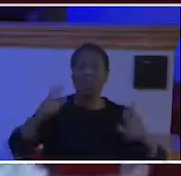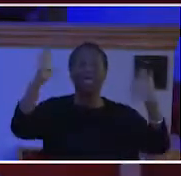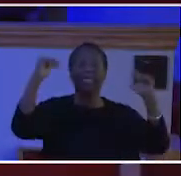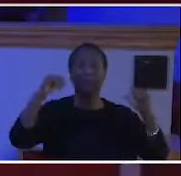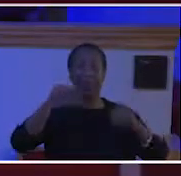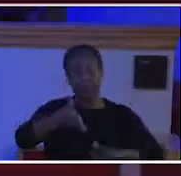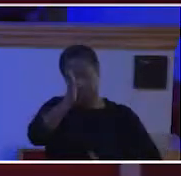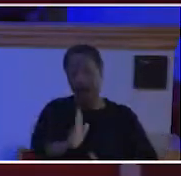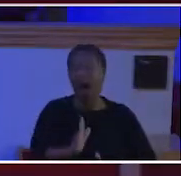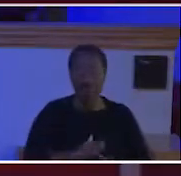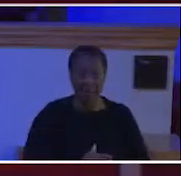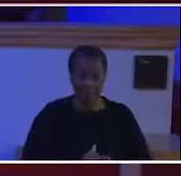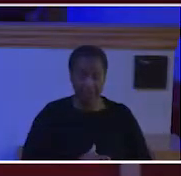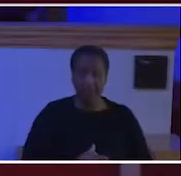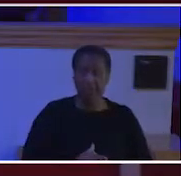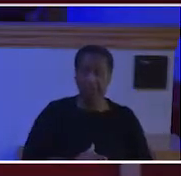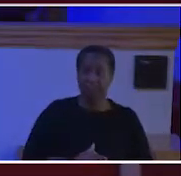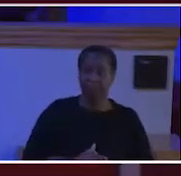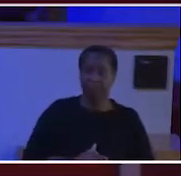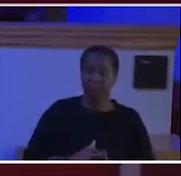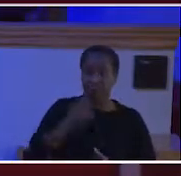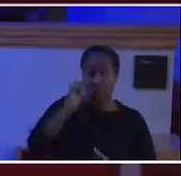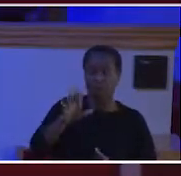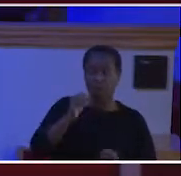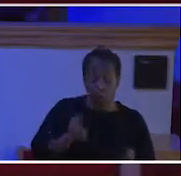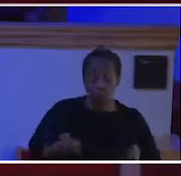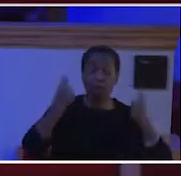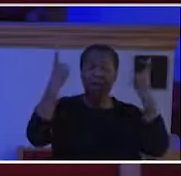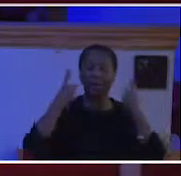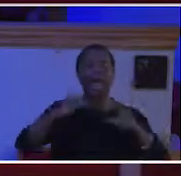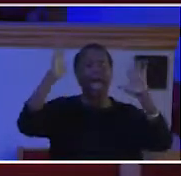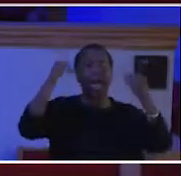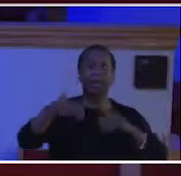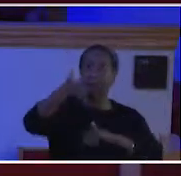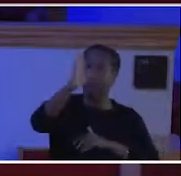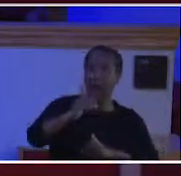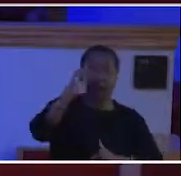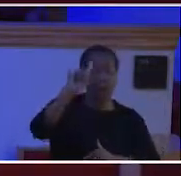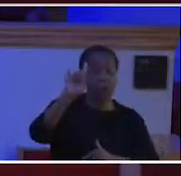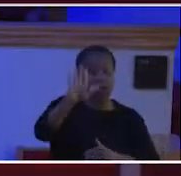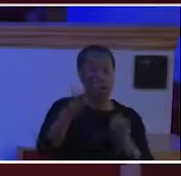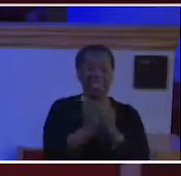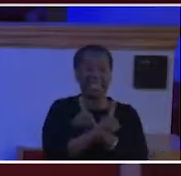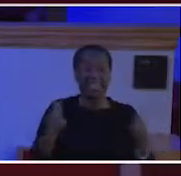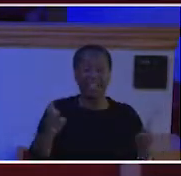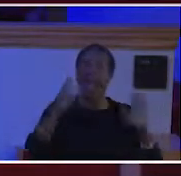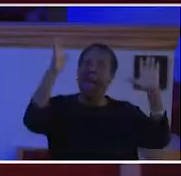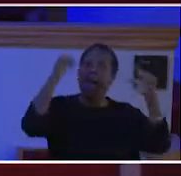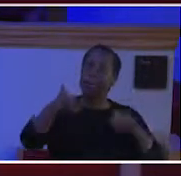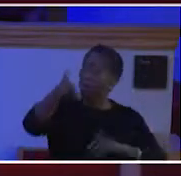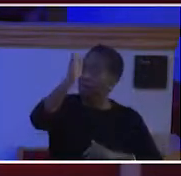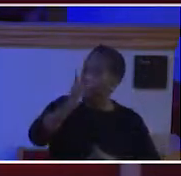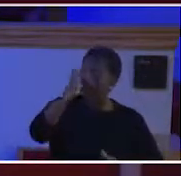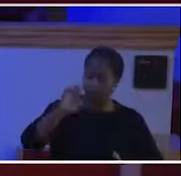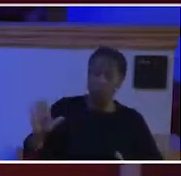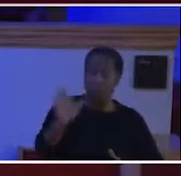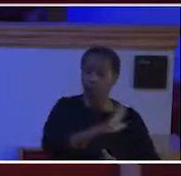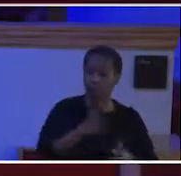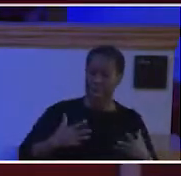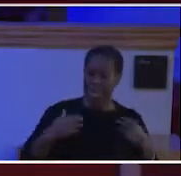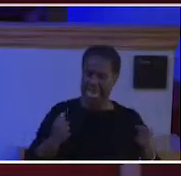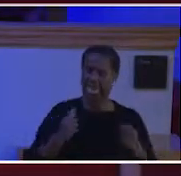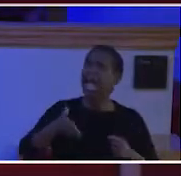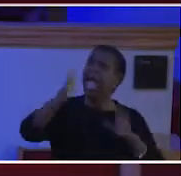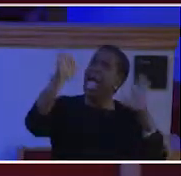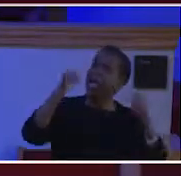God for your breakthrough. Expect God for your deliverance. Expect God for your healing.